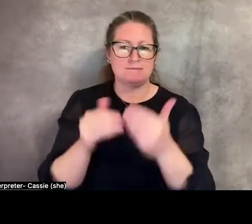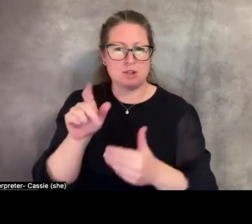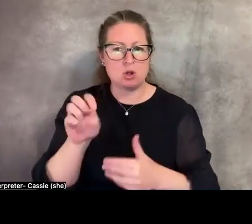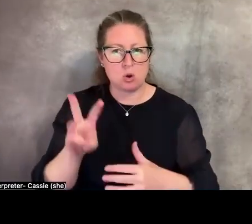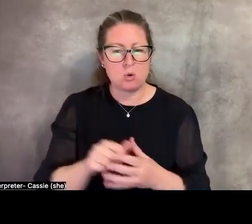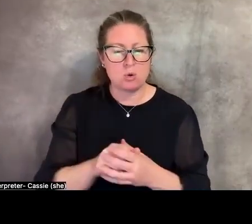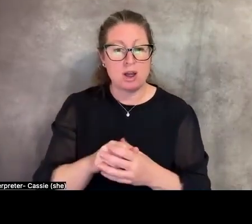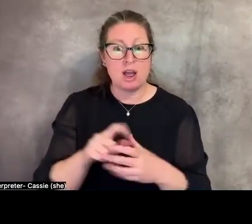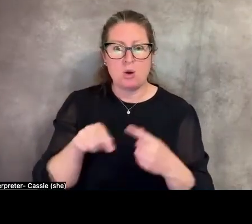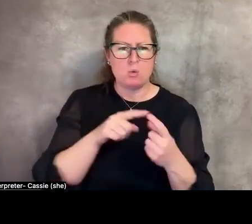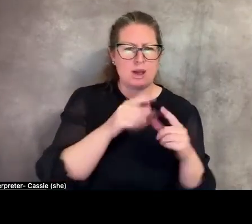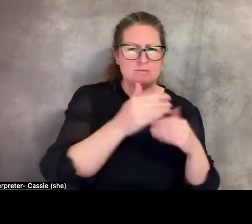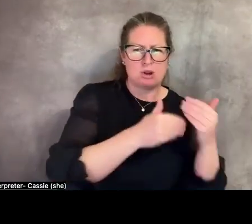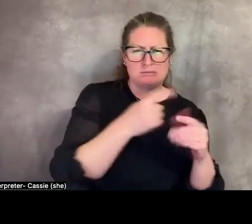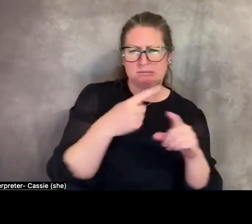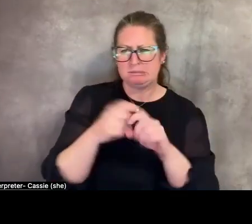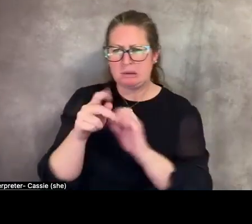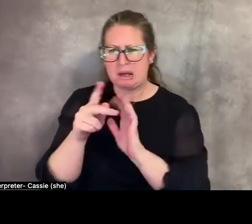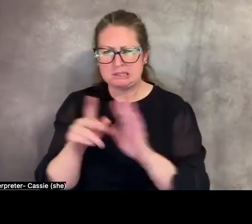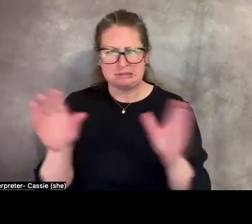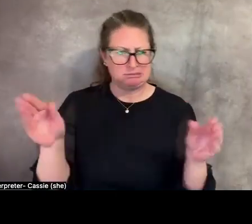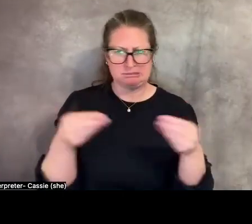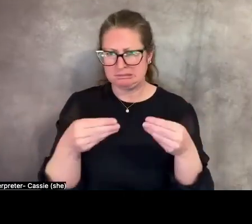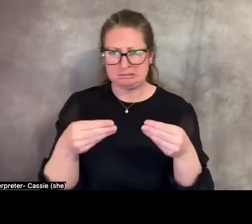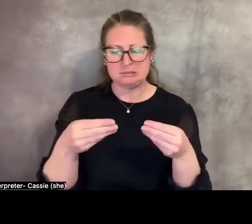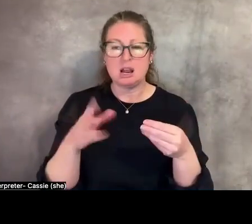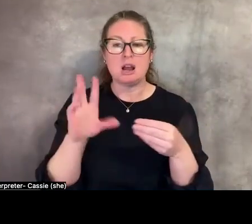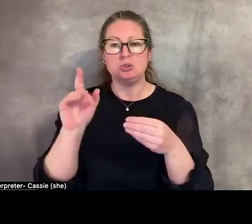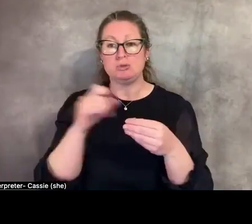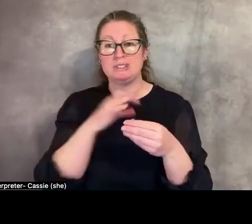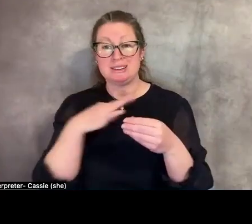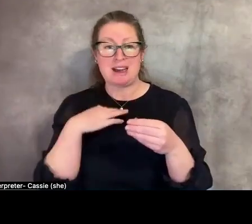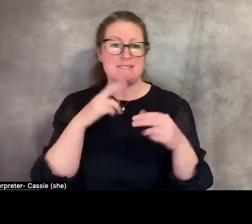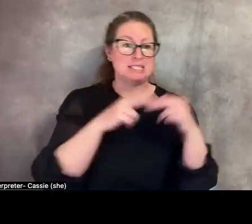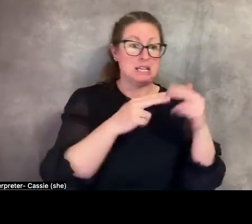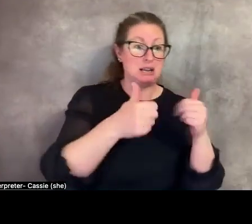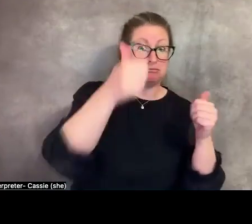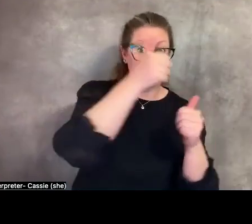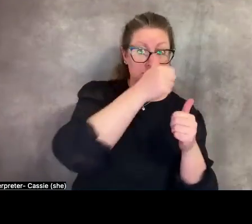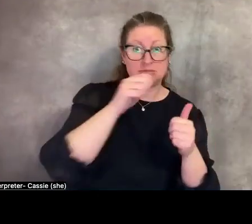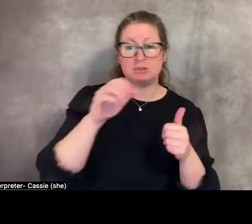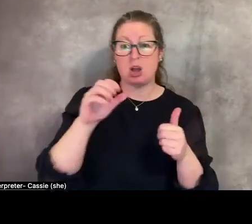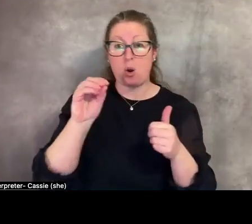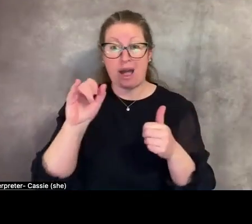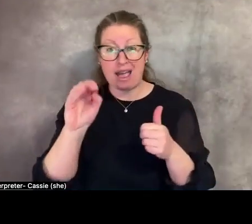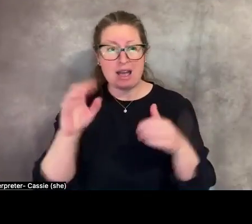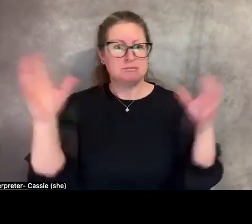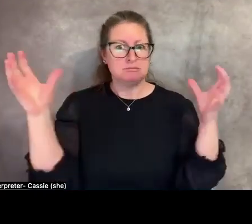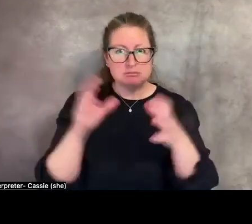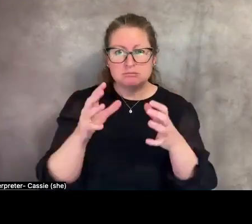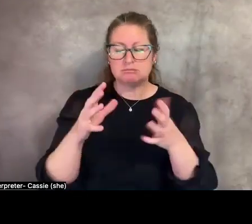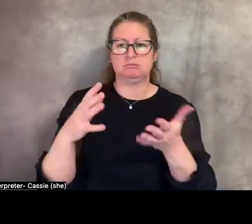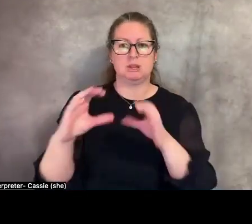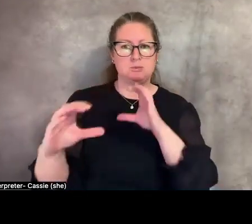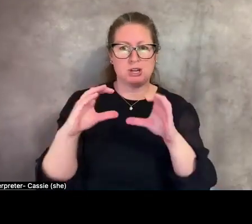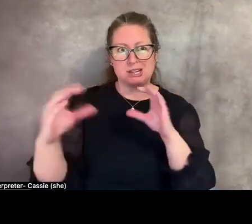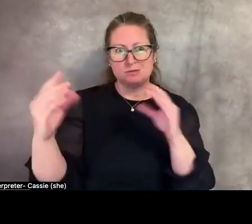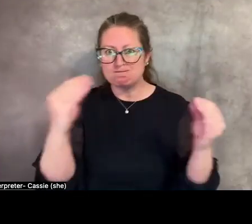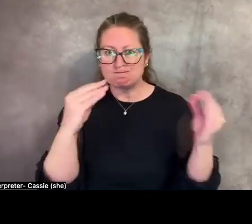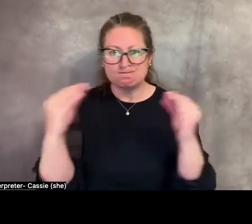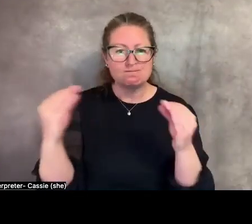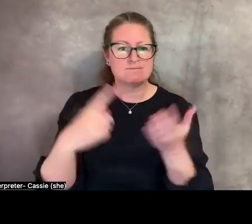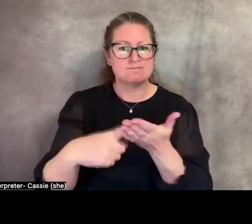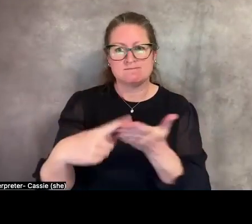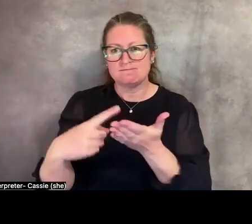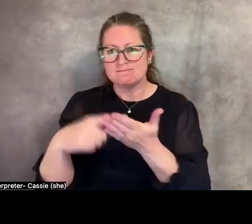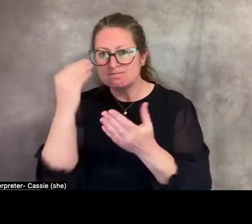process conflicted with policy, unit staff and facility leadership and OIM were included in communication and notified